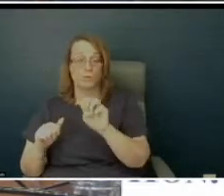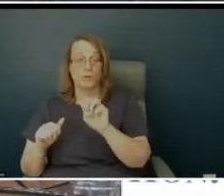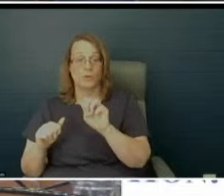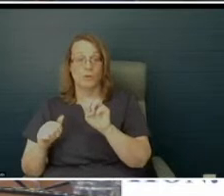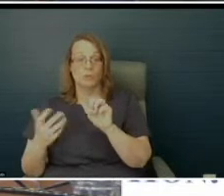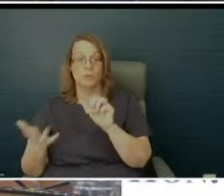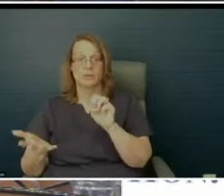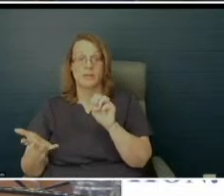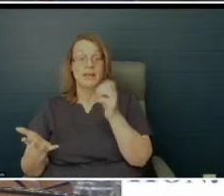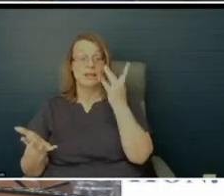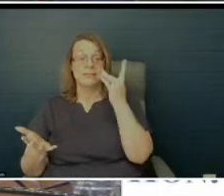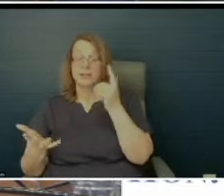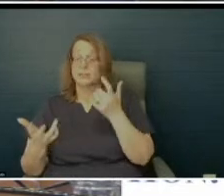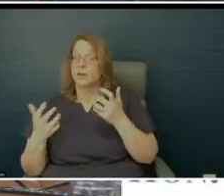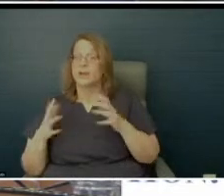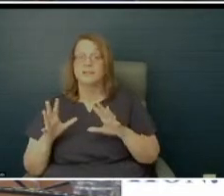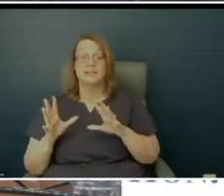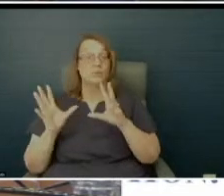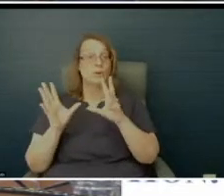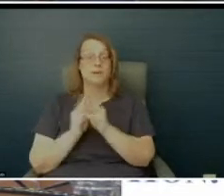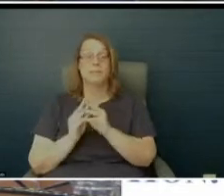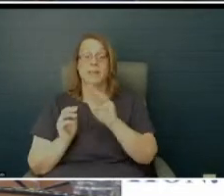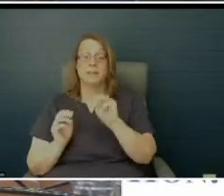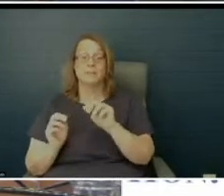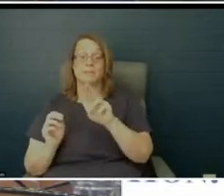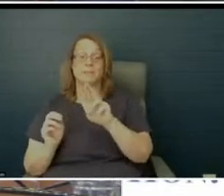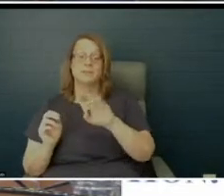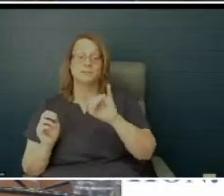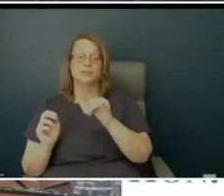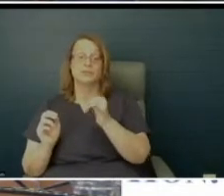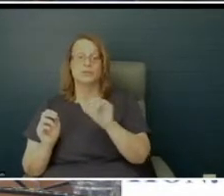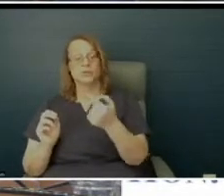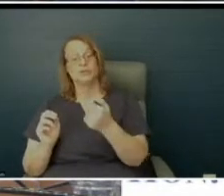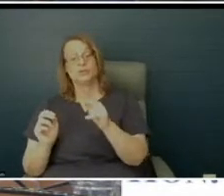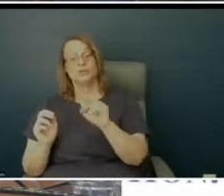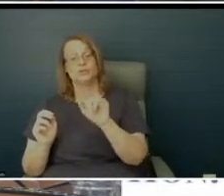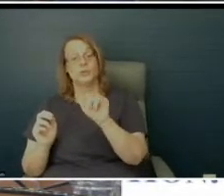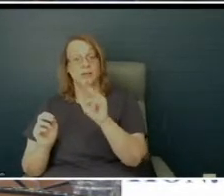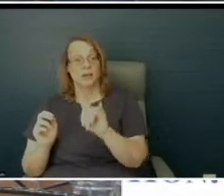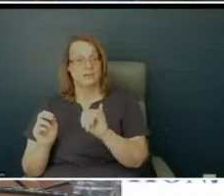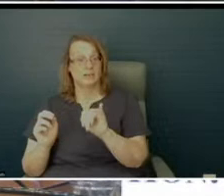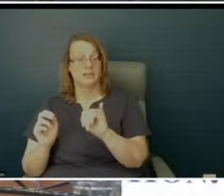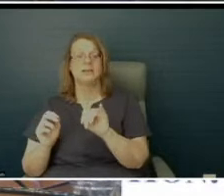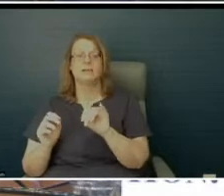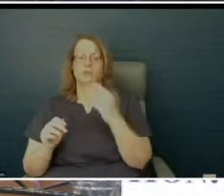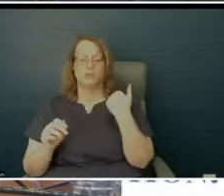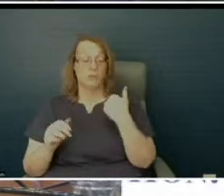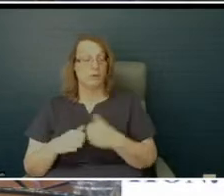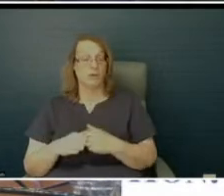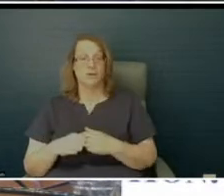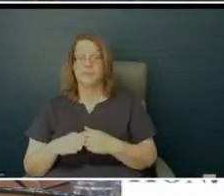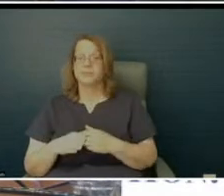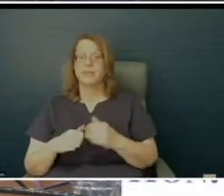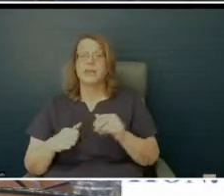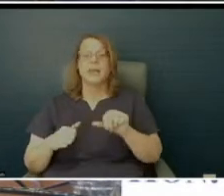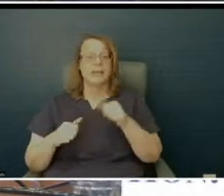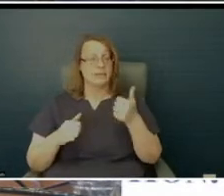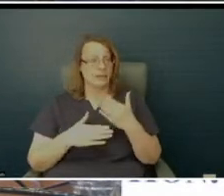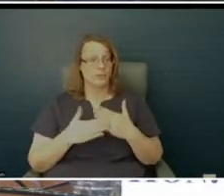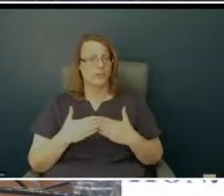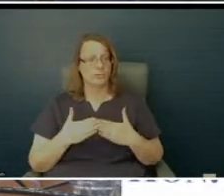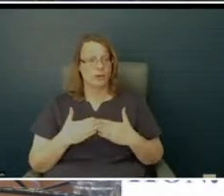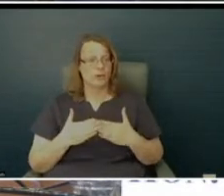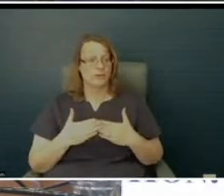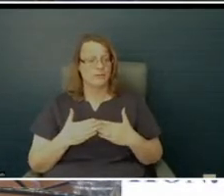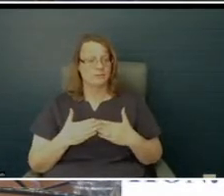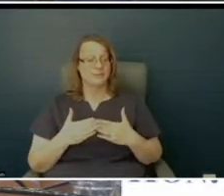with Mr. Giuliani or any of the campaign people before. And the other part was, it was another